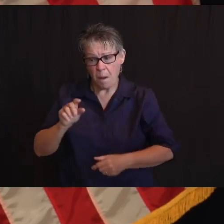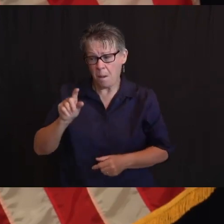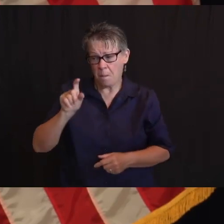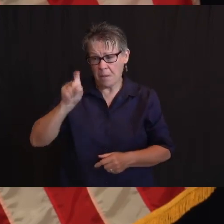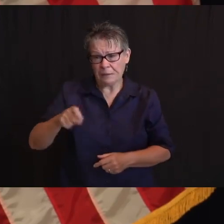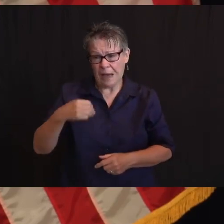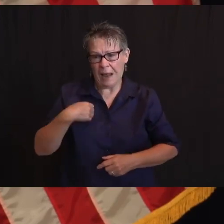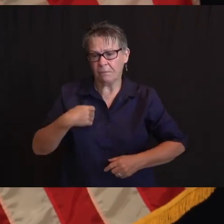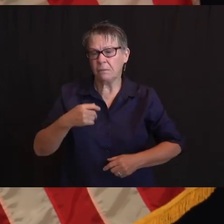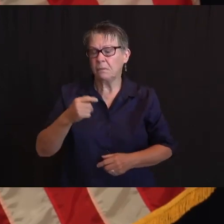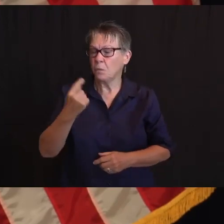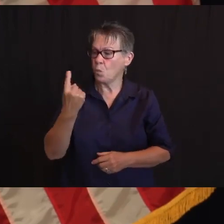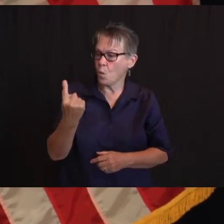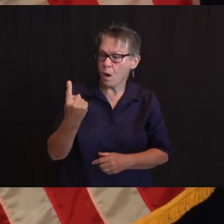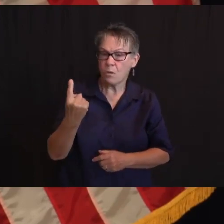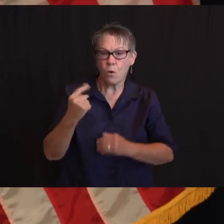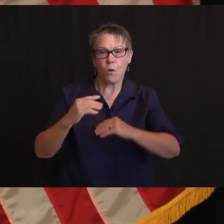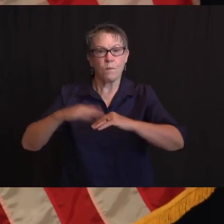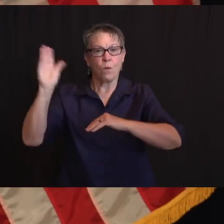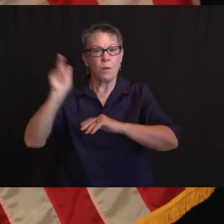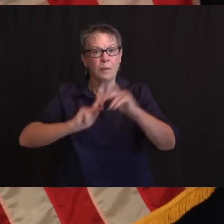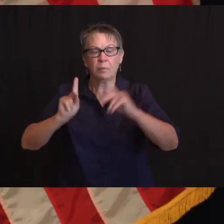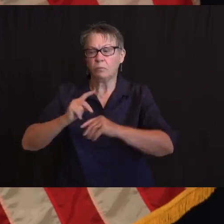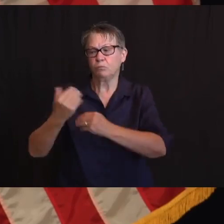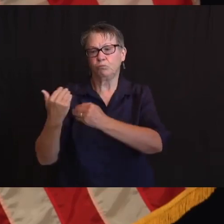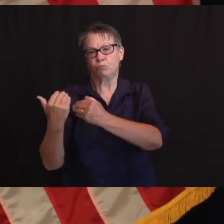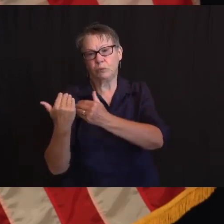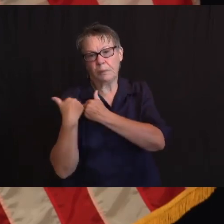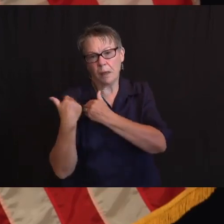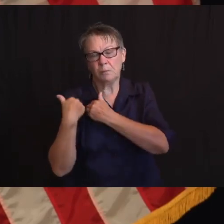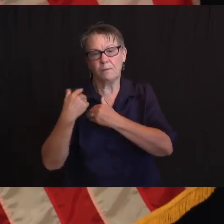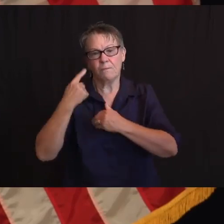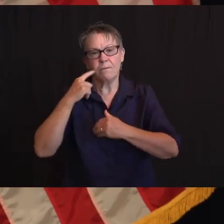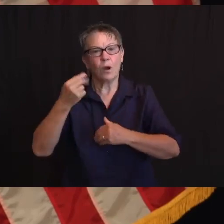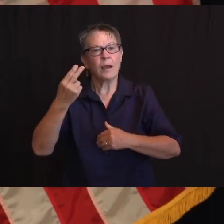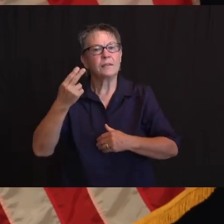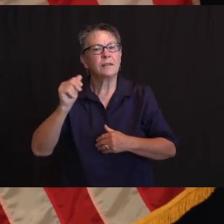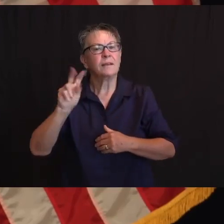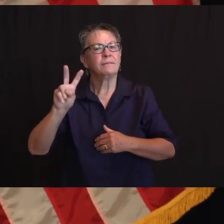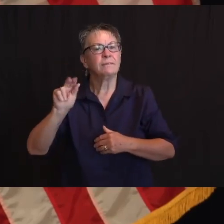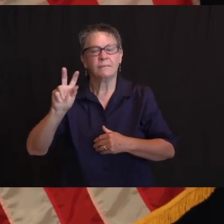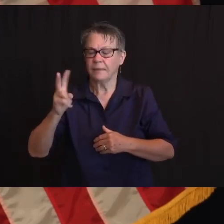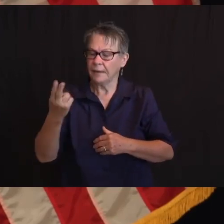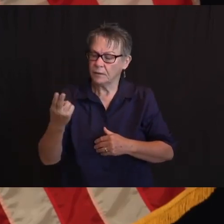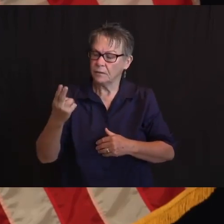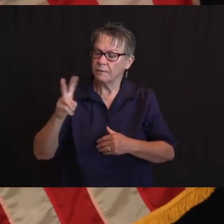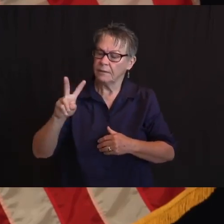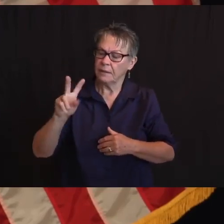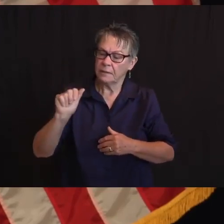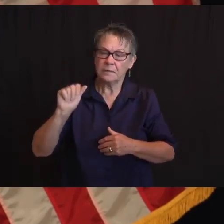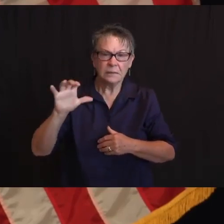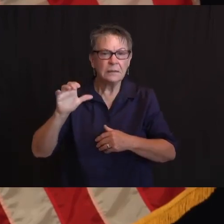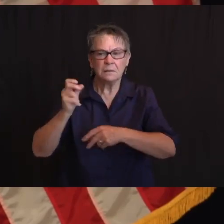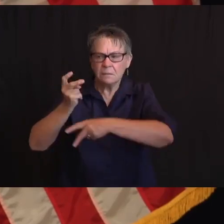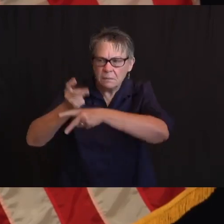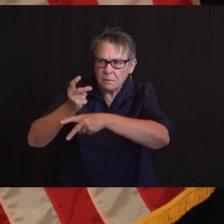for example, as well as, you know, ensuring that there's a written plan and that, you know, the written plan, you know, will follow a lot of the different guidance